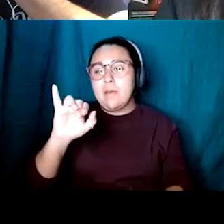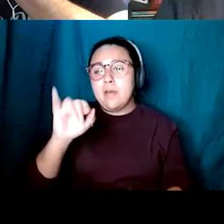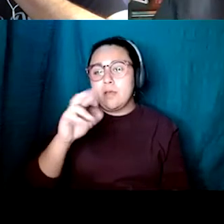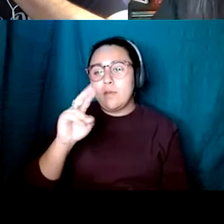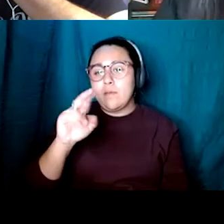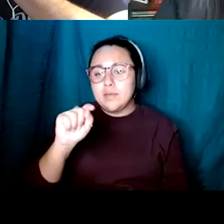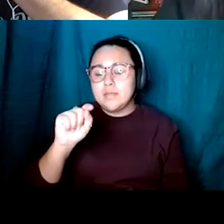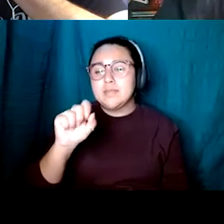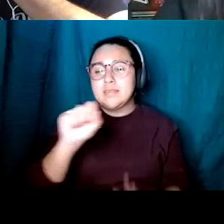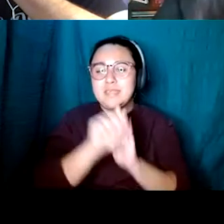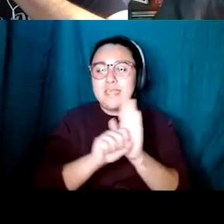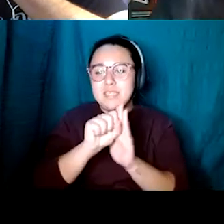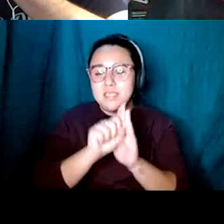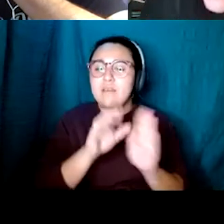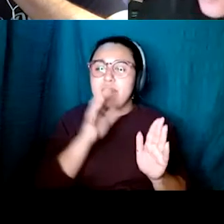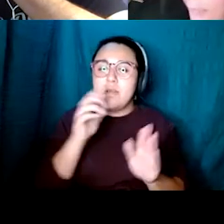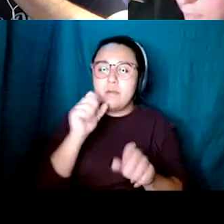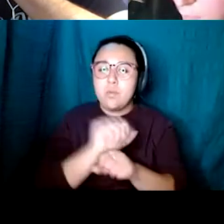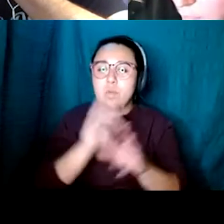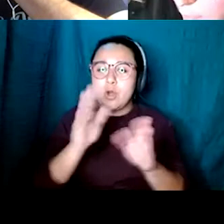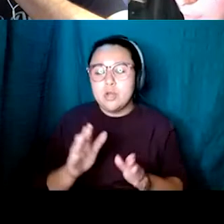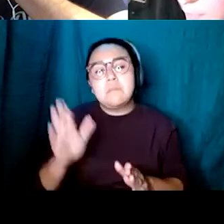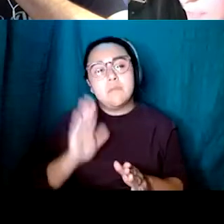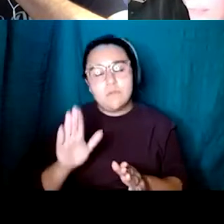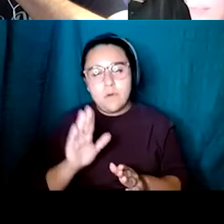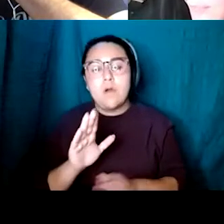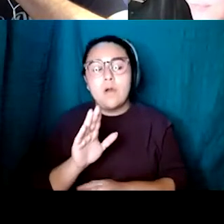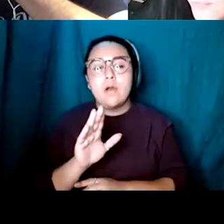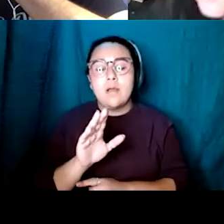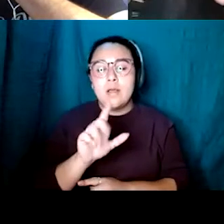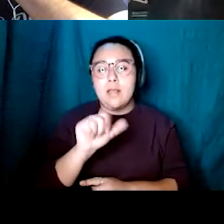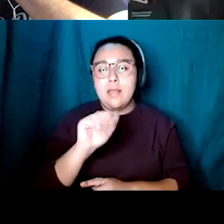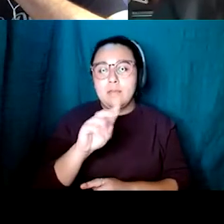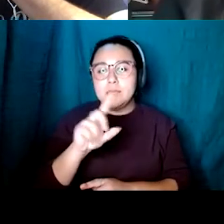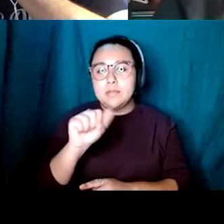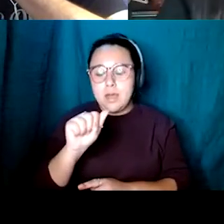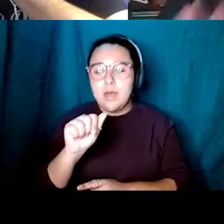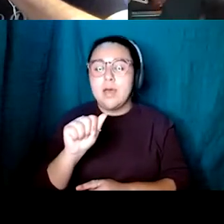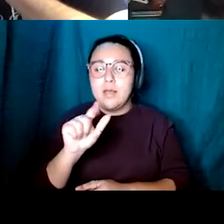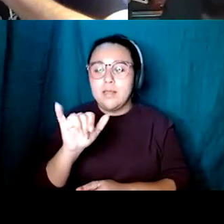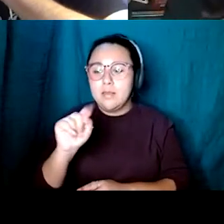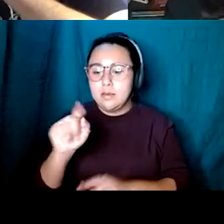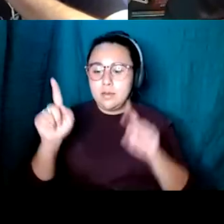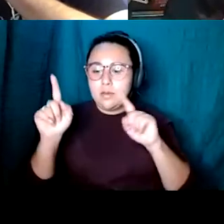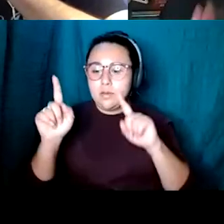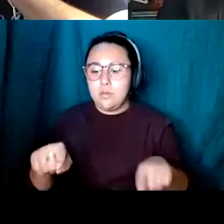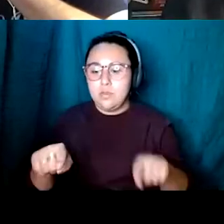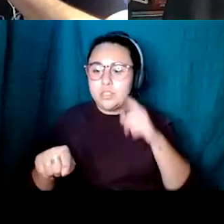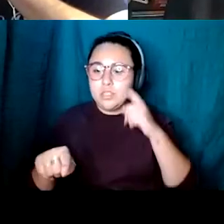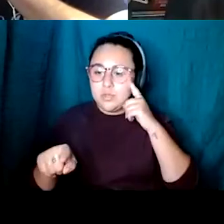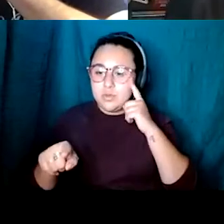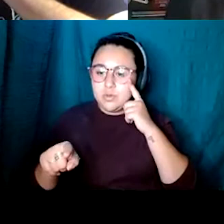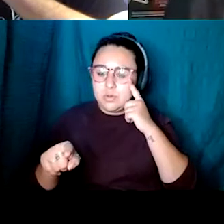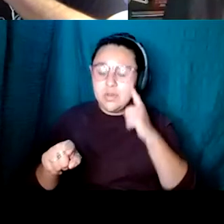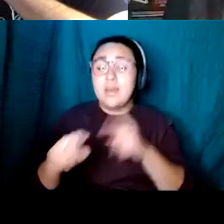Lambda Literary Fellow and an alum of VONA. I went to VONA too, sorry. And an alum